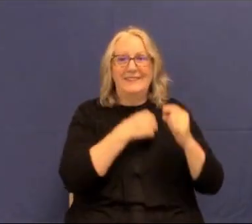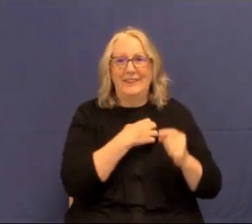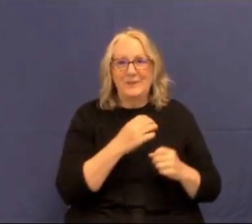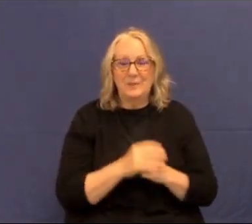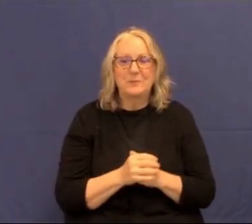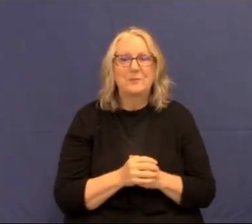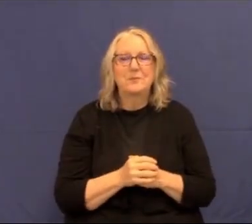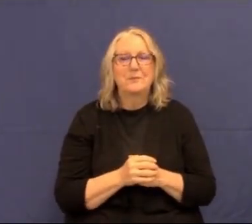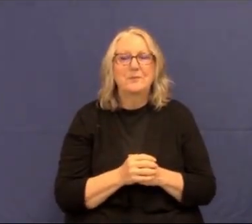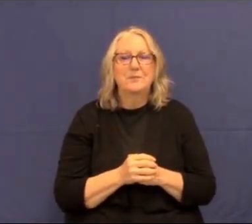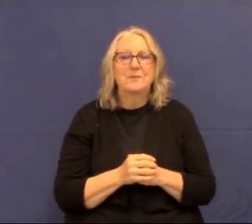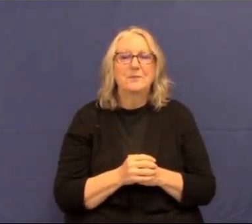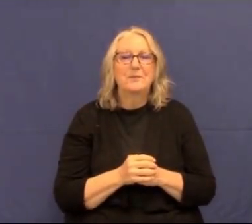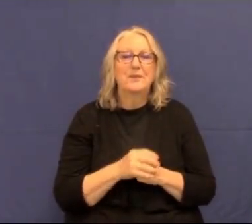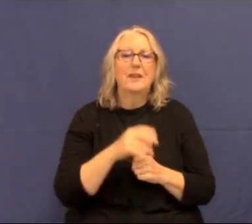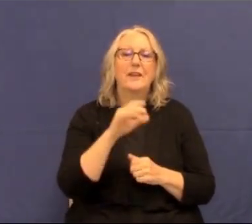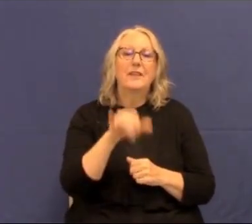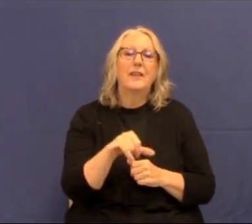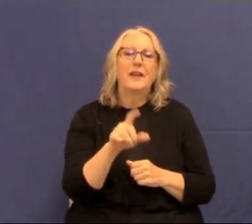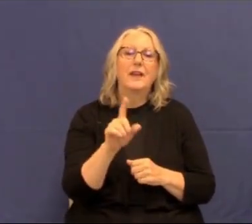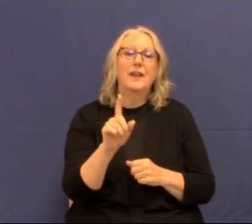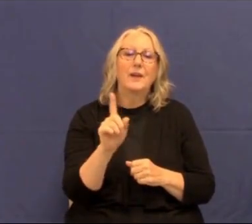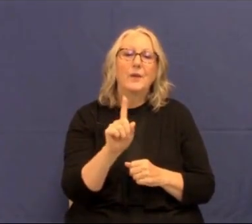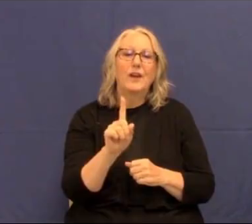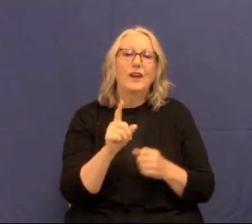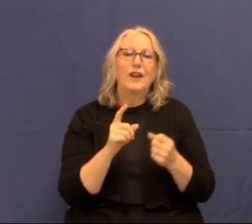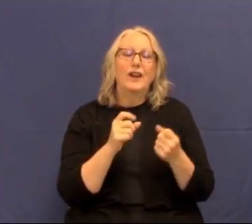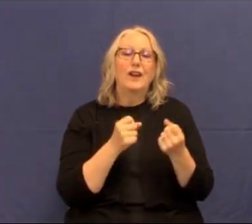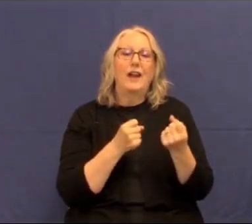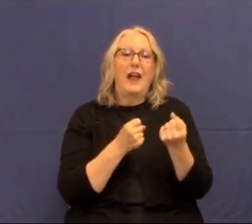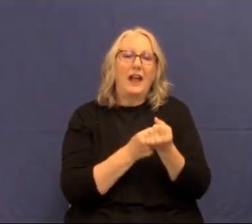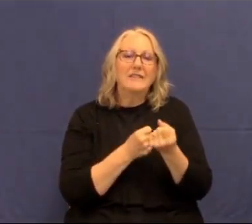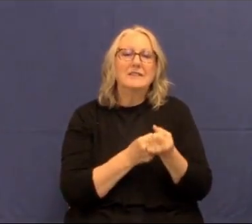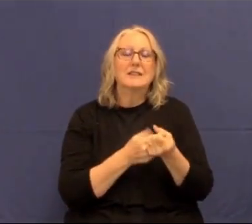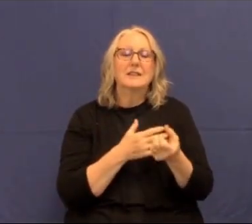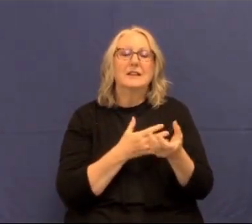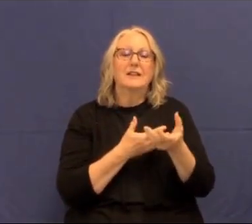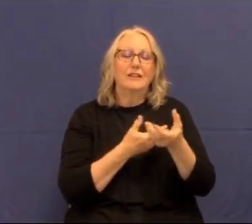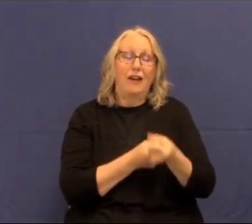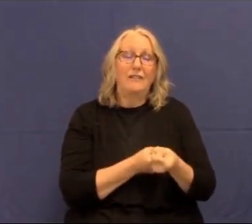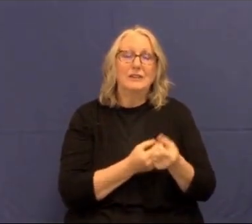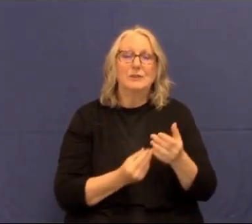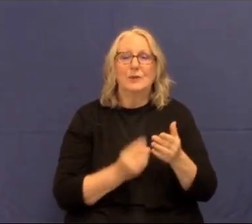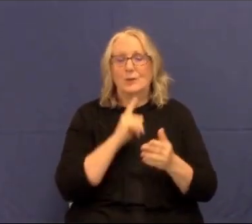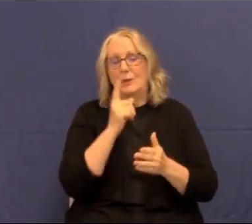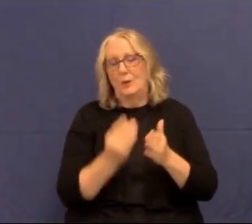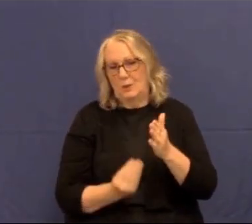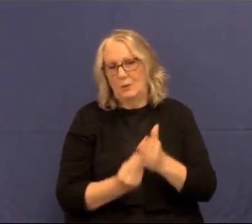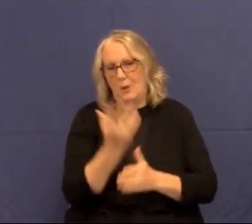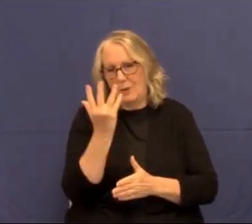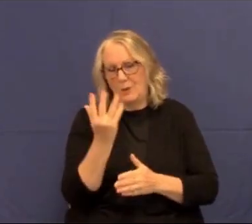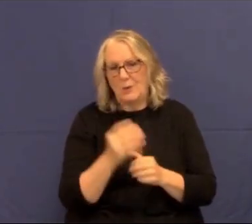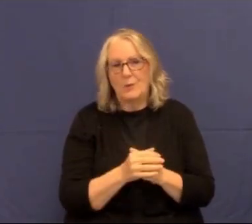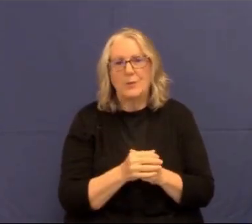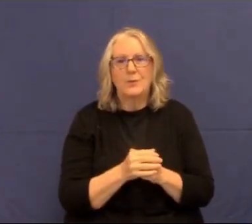so that was like kind of where the advocacy, my confidence like really grew, and where